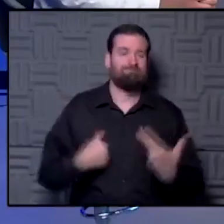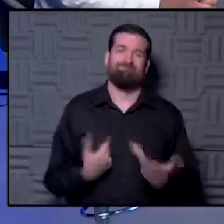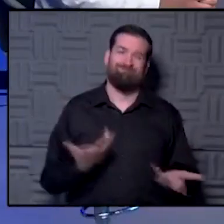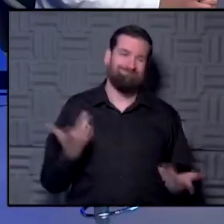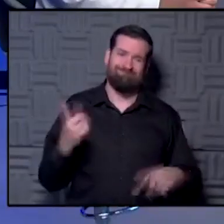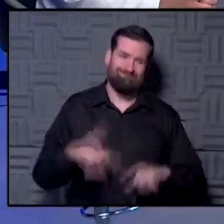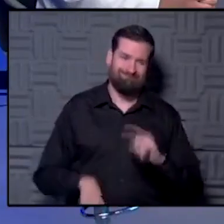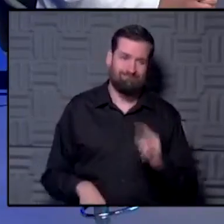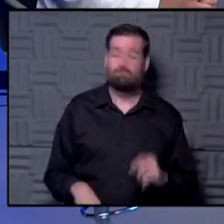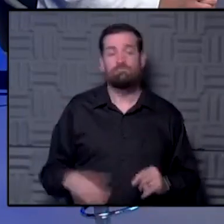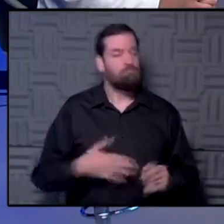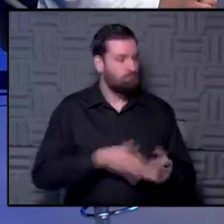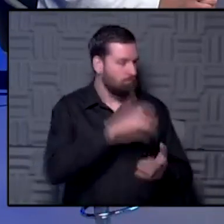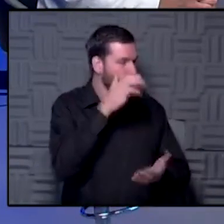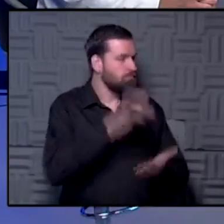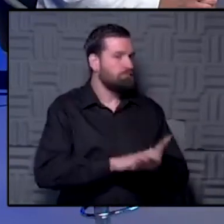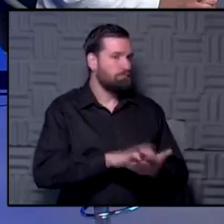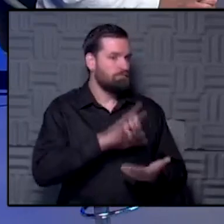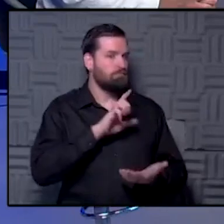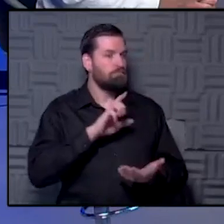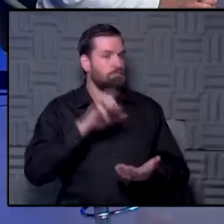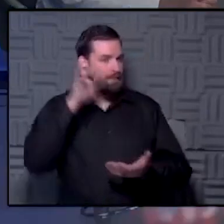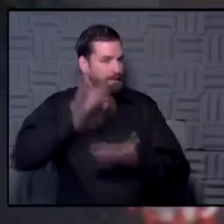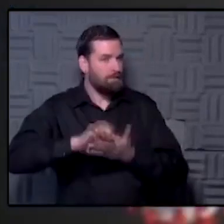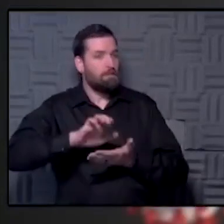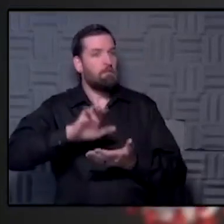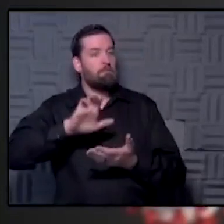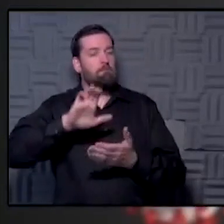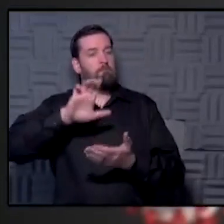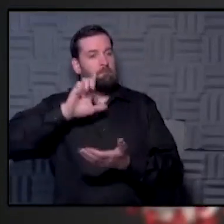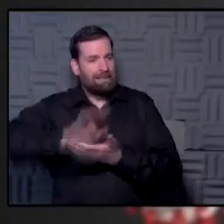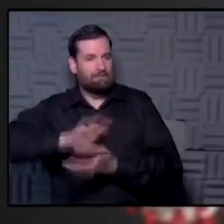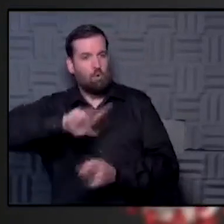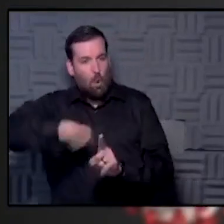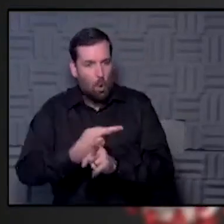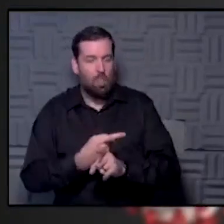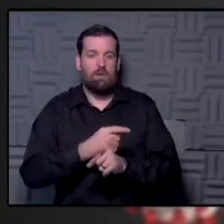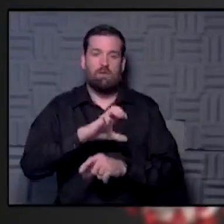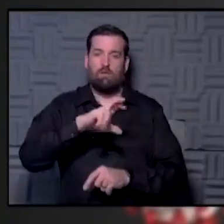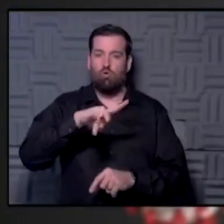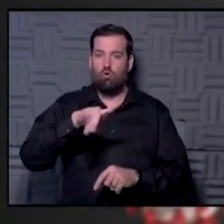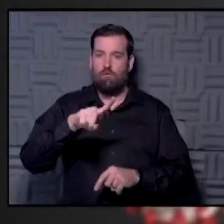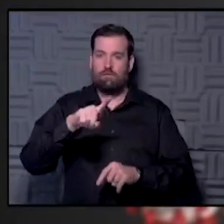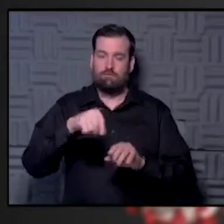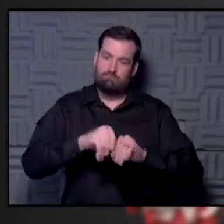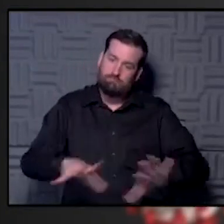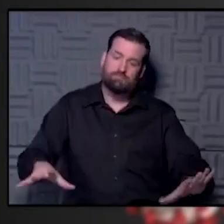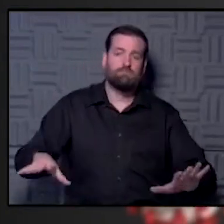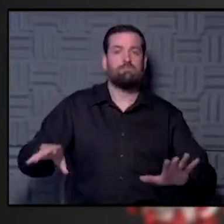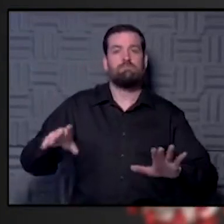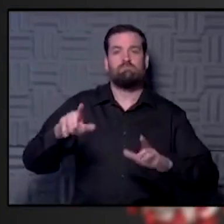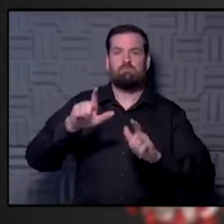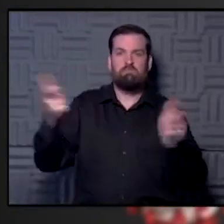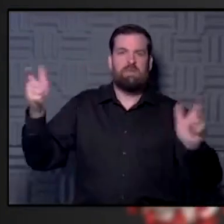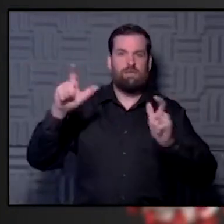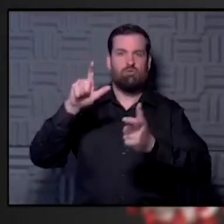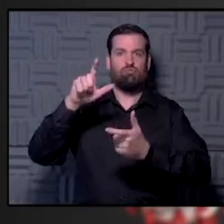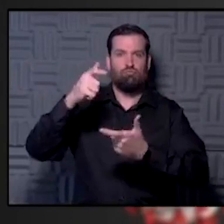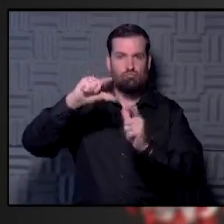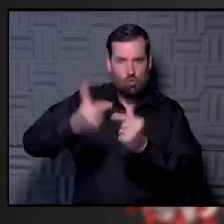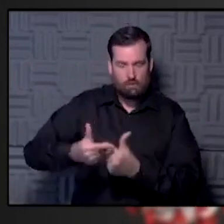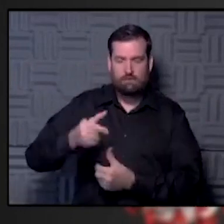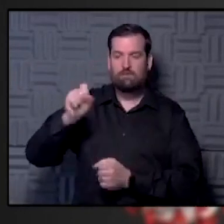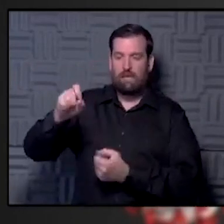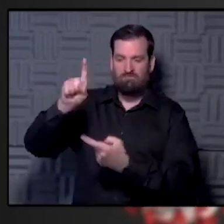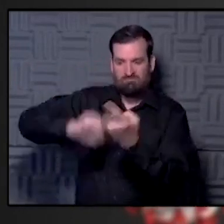Okay. My husband believes COVID-19 spreads only in large groups, and he can talk to another person 6 feet